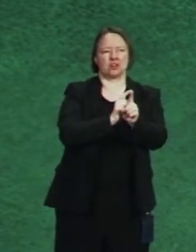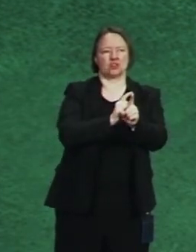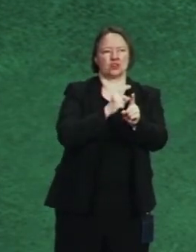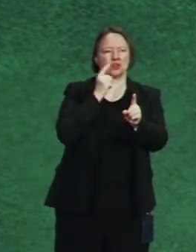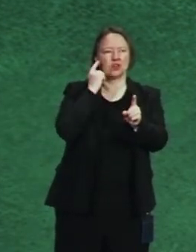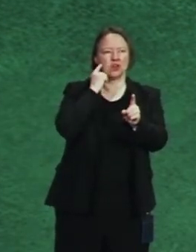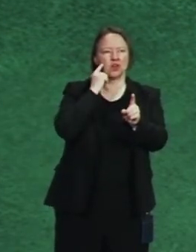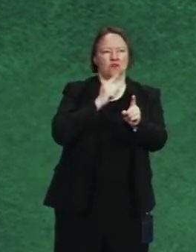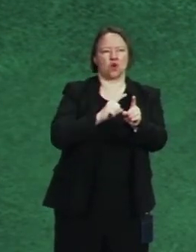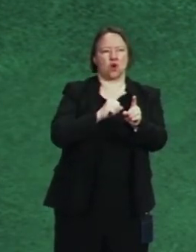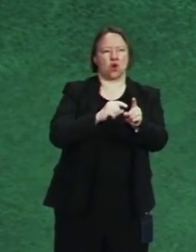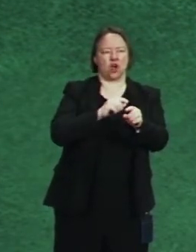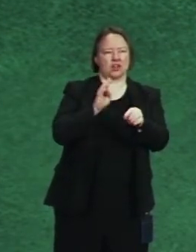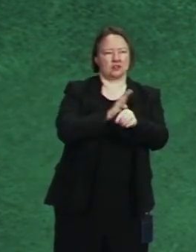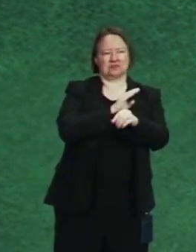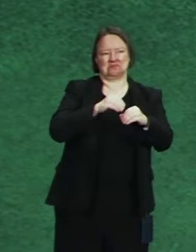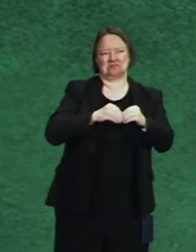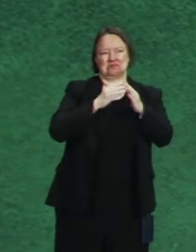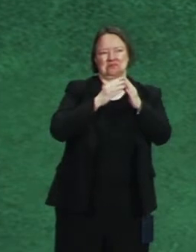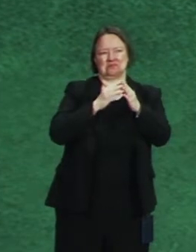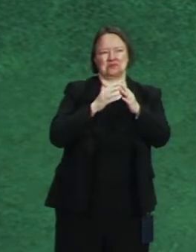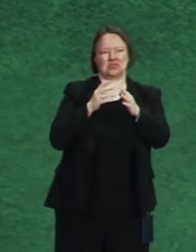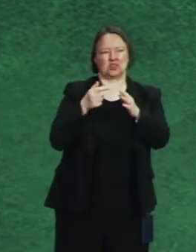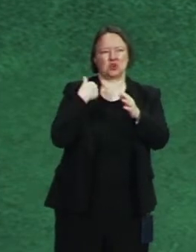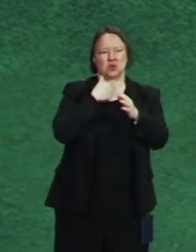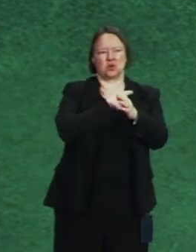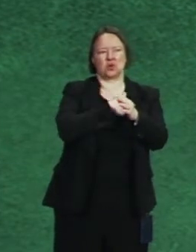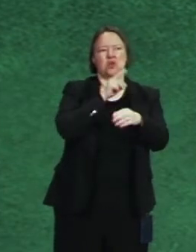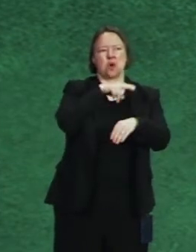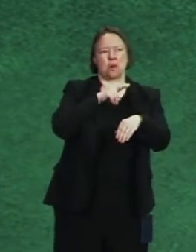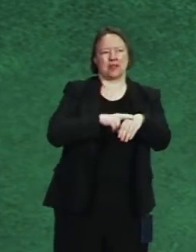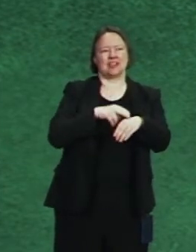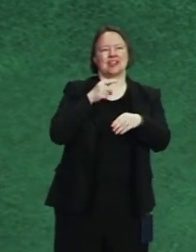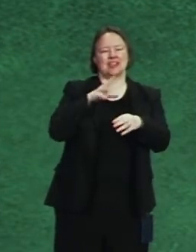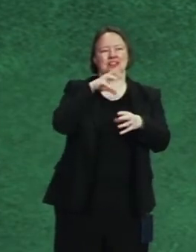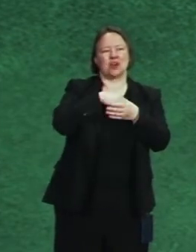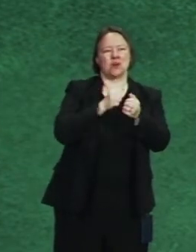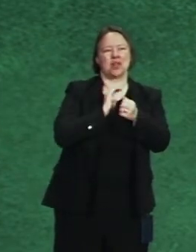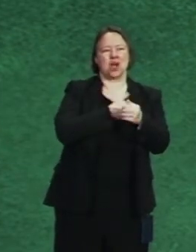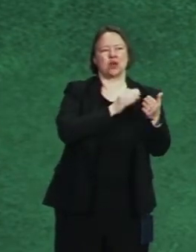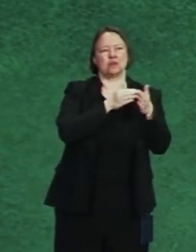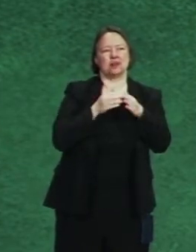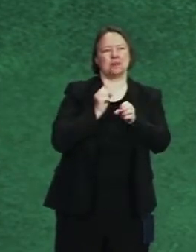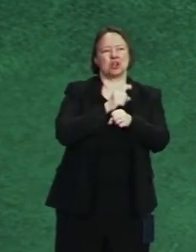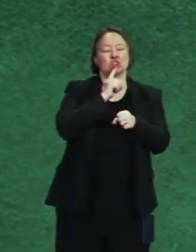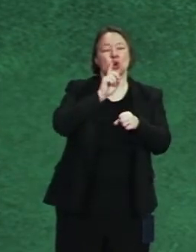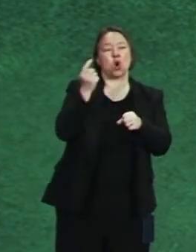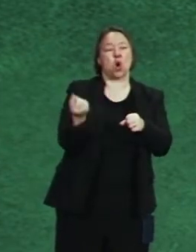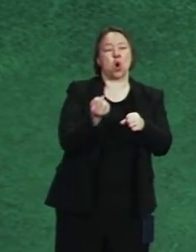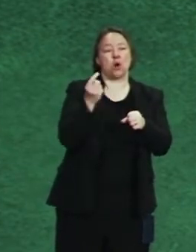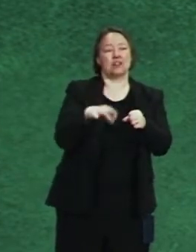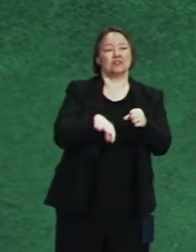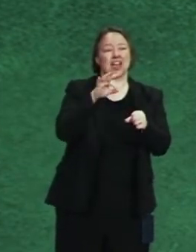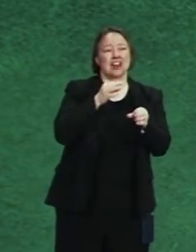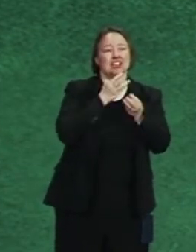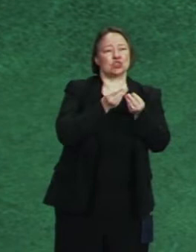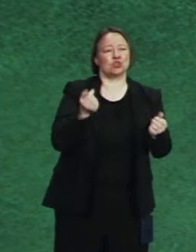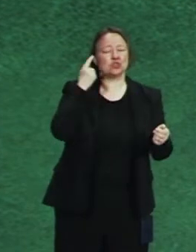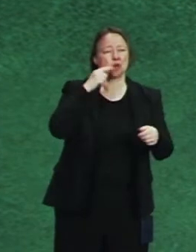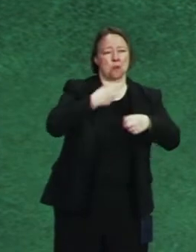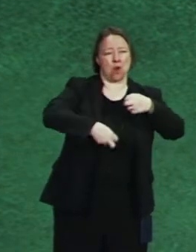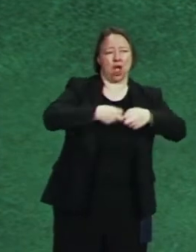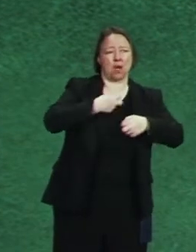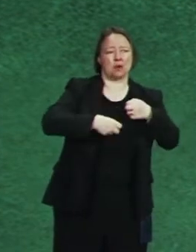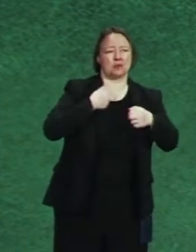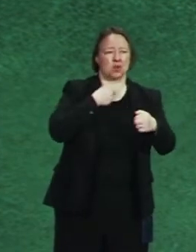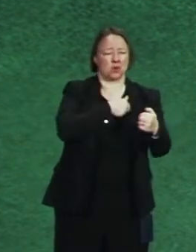social entrepreneurship, because as a group of students, we normally engage our communities to make sure we are always finding solutions to the problems that